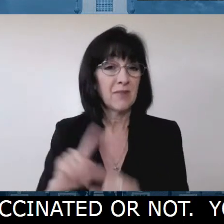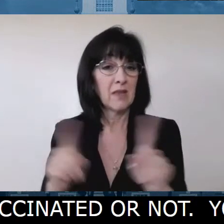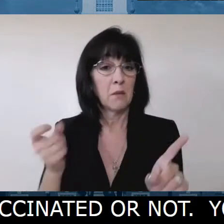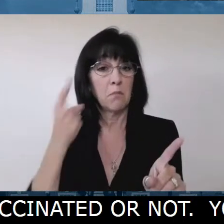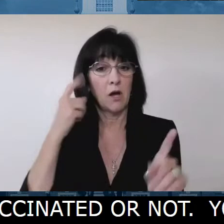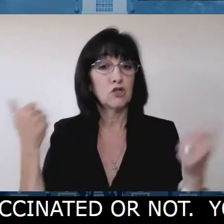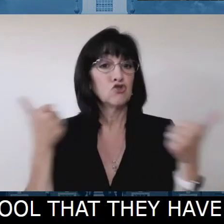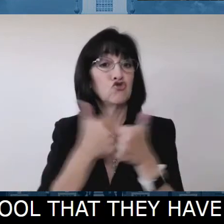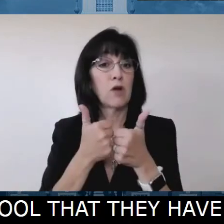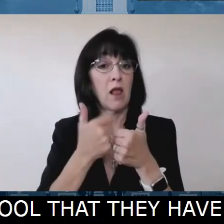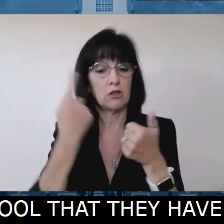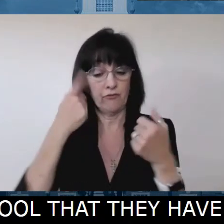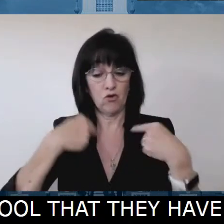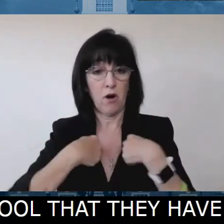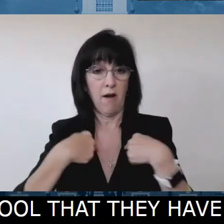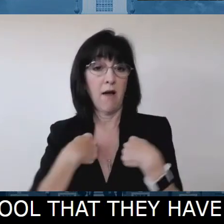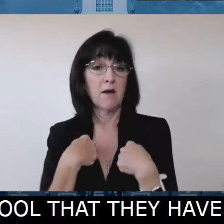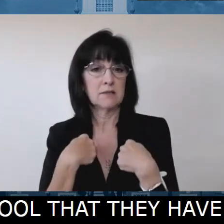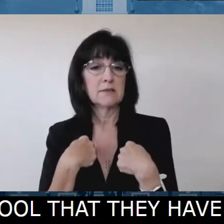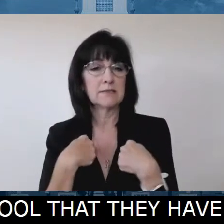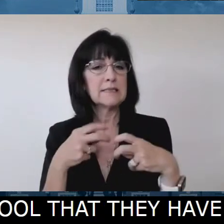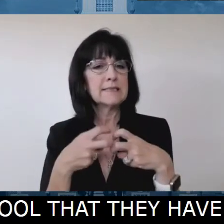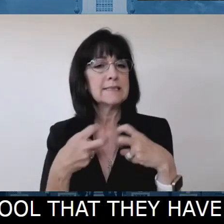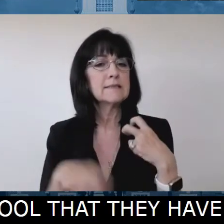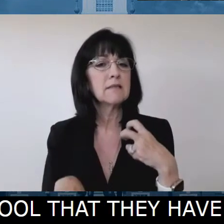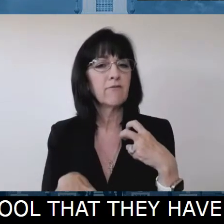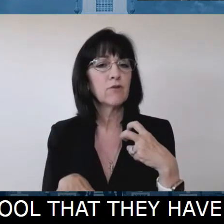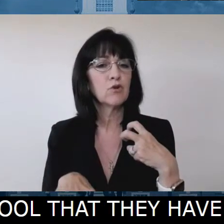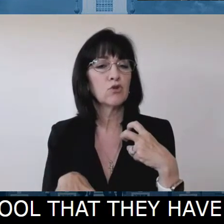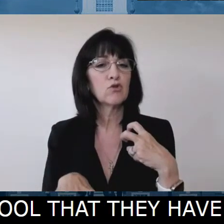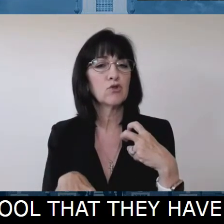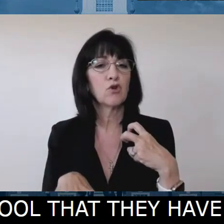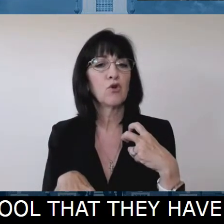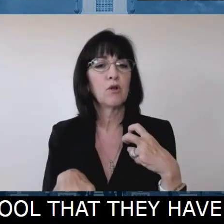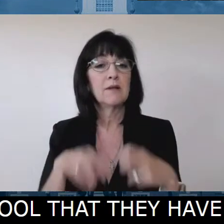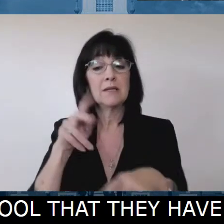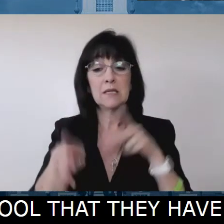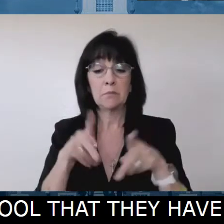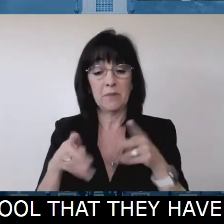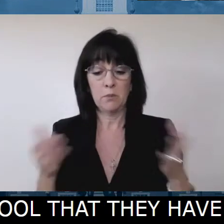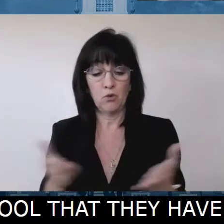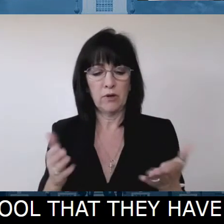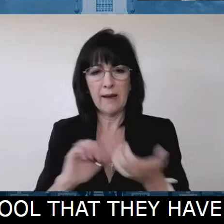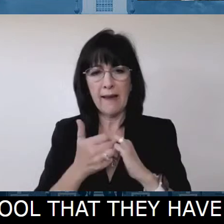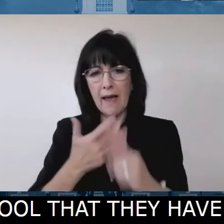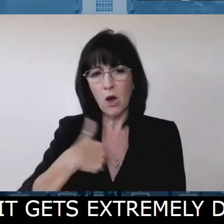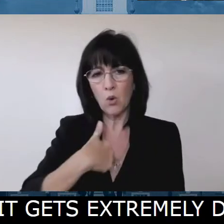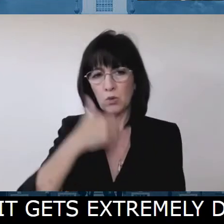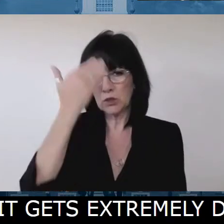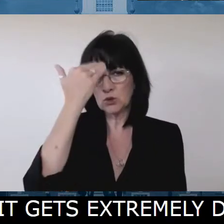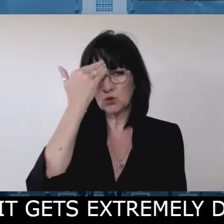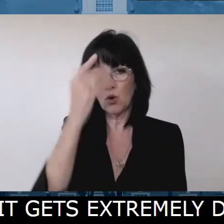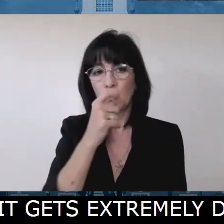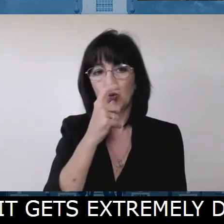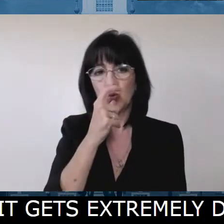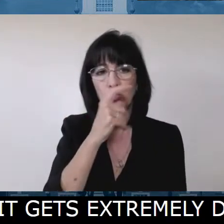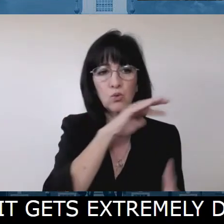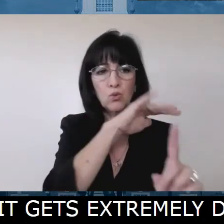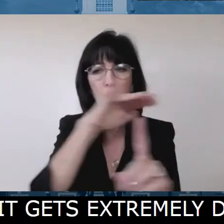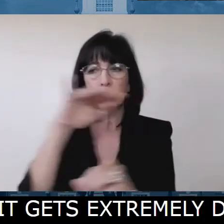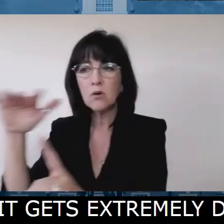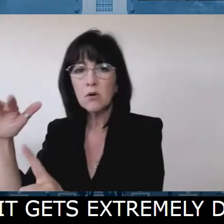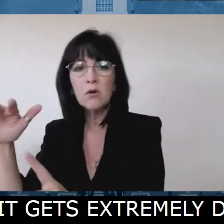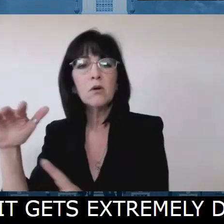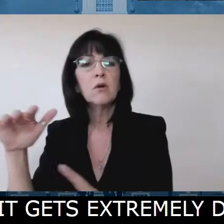extremely difficult for folks to know who's vaccinated and who's not. And that app that they have